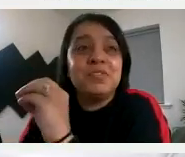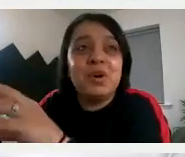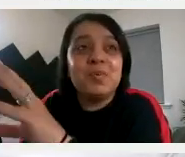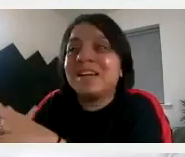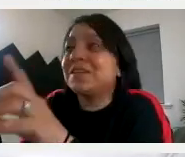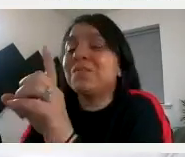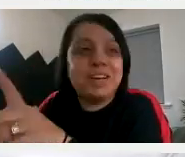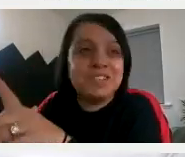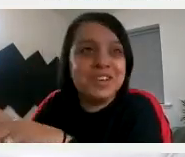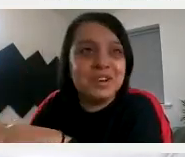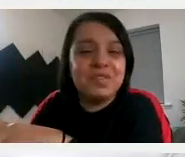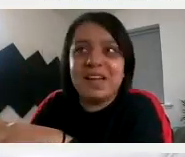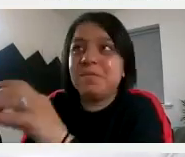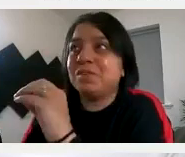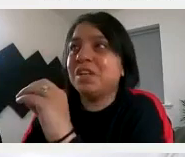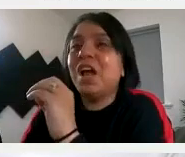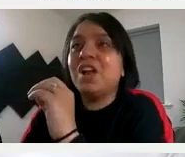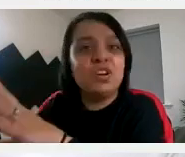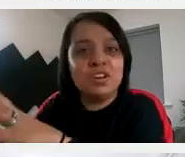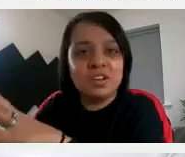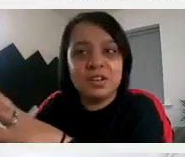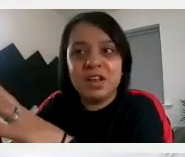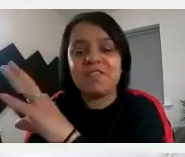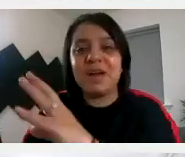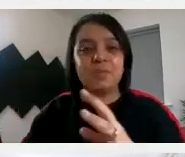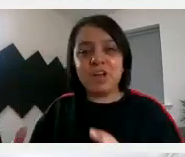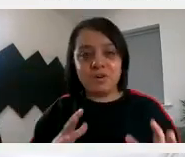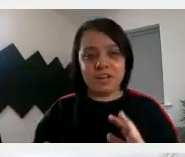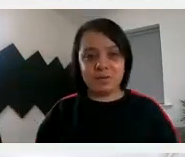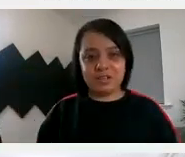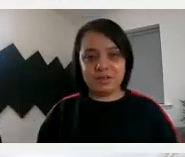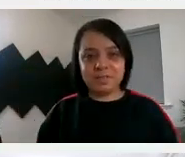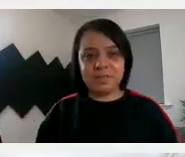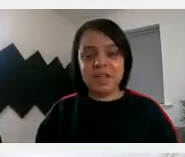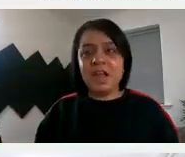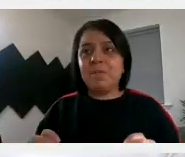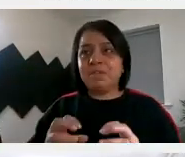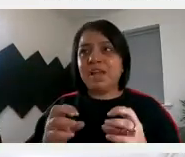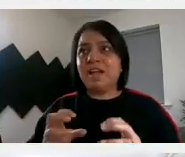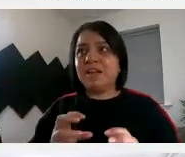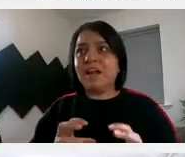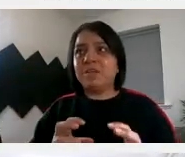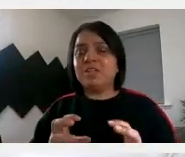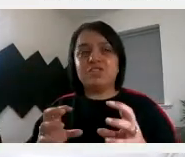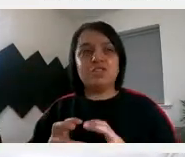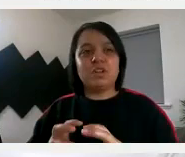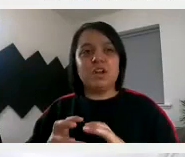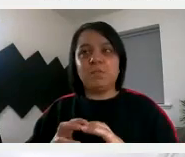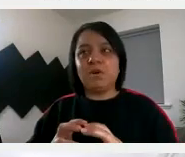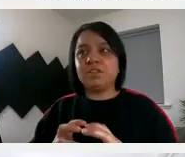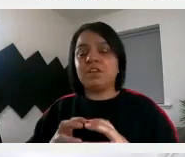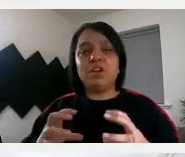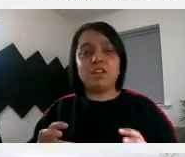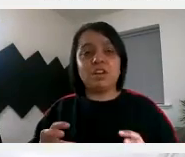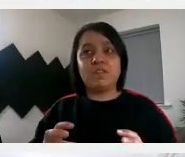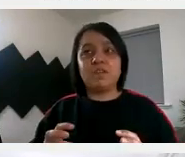call it Roadman accent, I'm actually going to cover that because London have made up their own language, but that language is used amongst